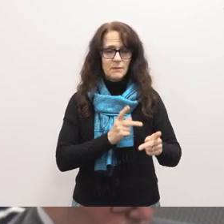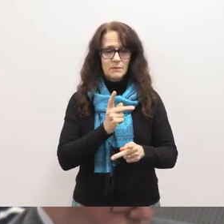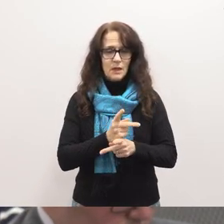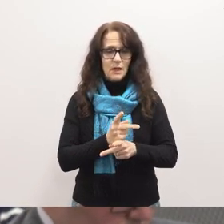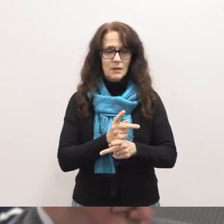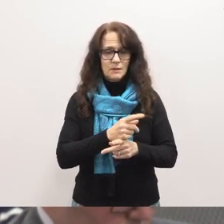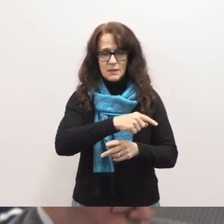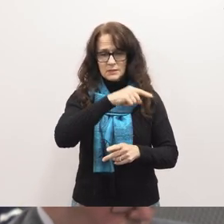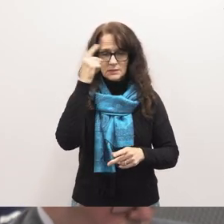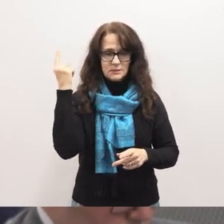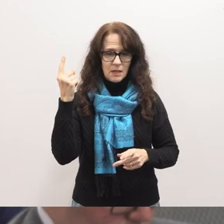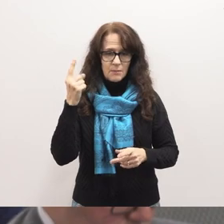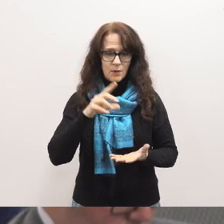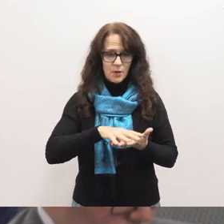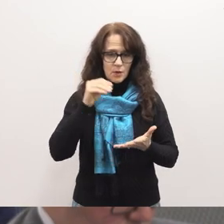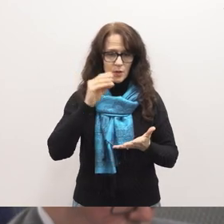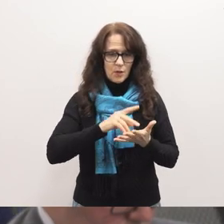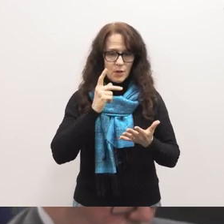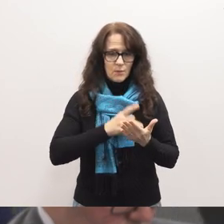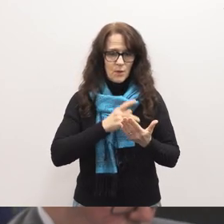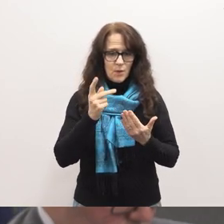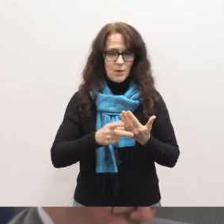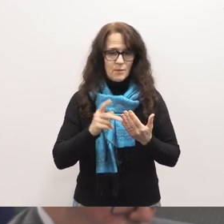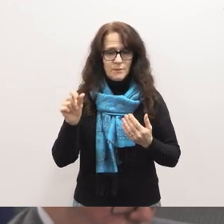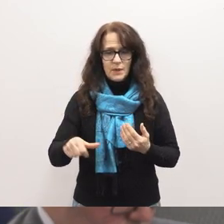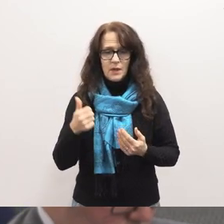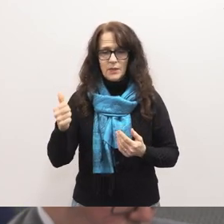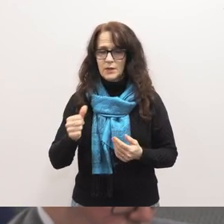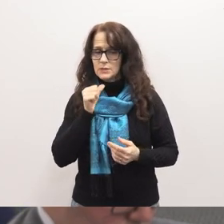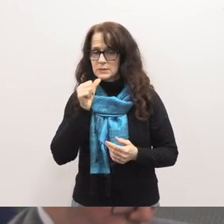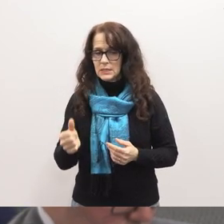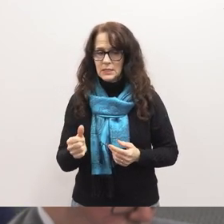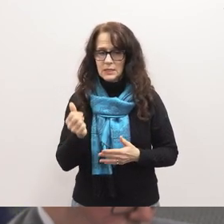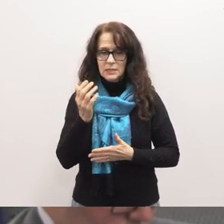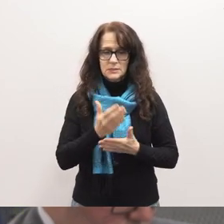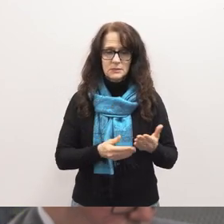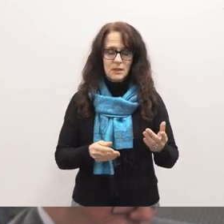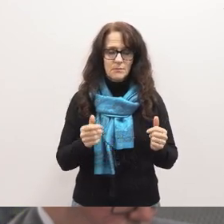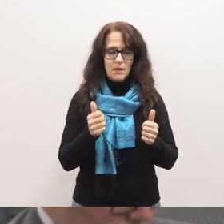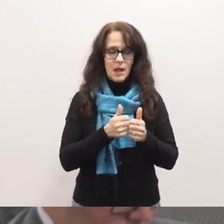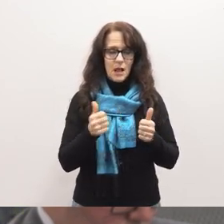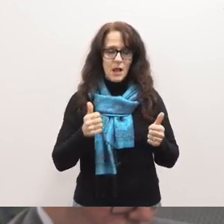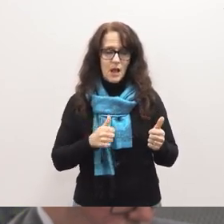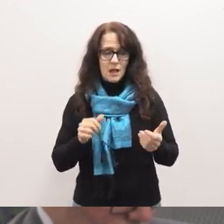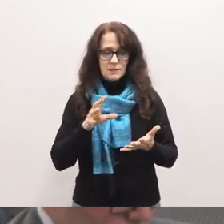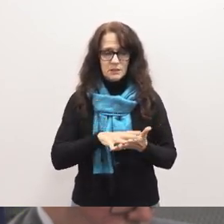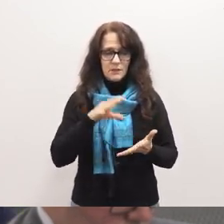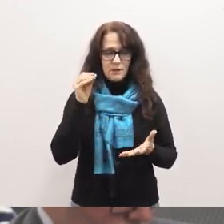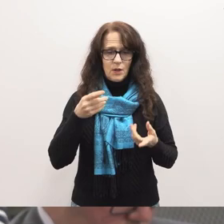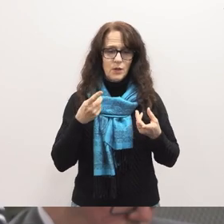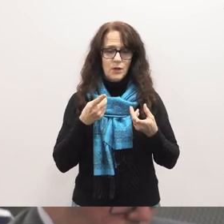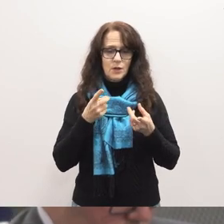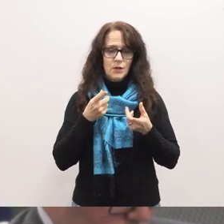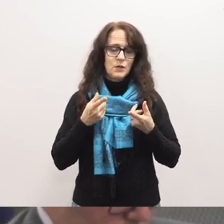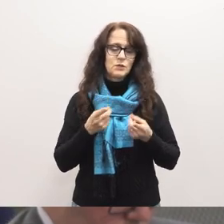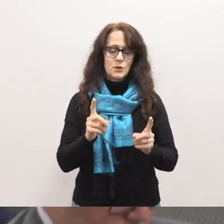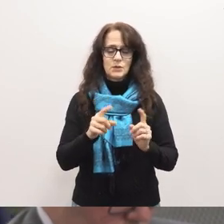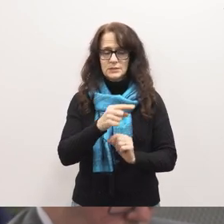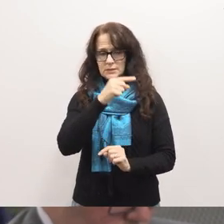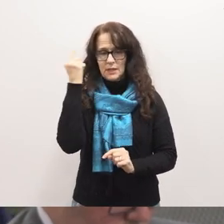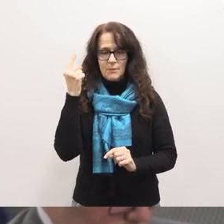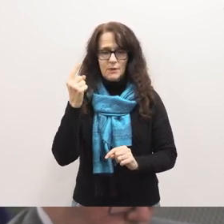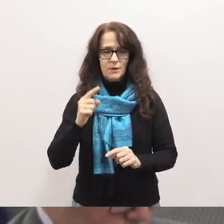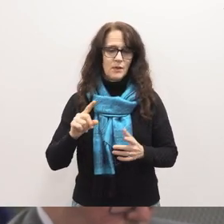summer enrichment or program, and while others did not. So there might be some loss of learning during that summer. So that